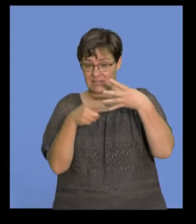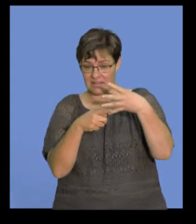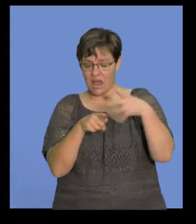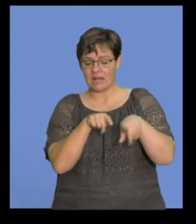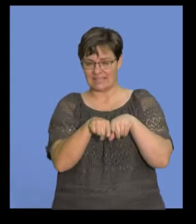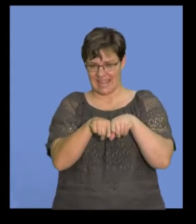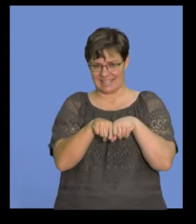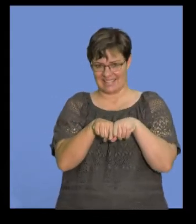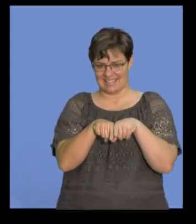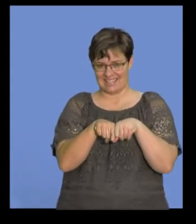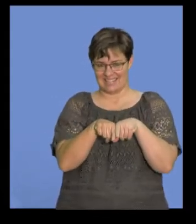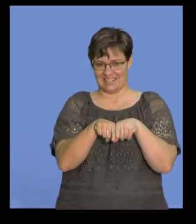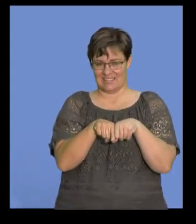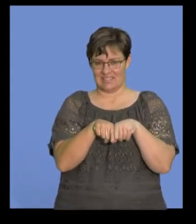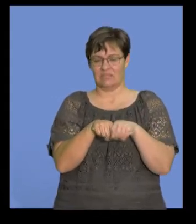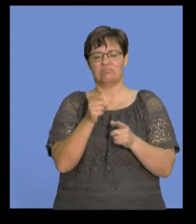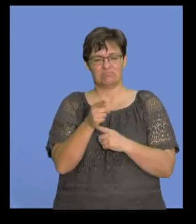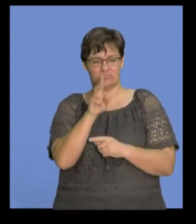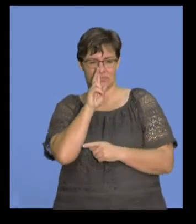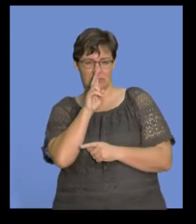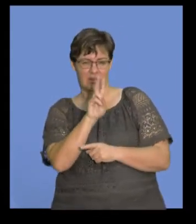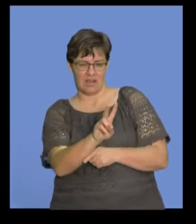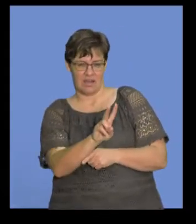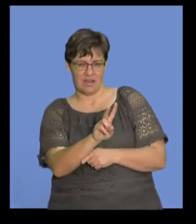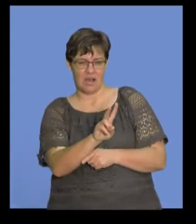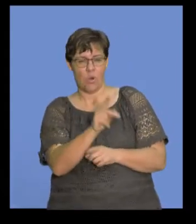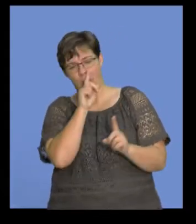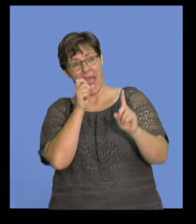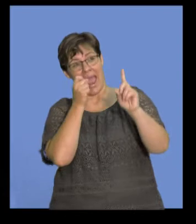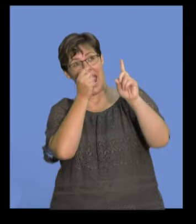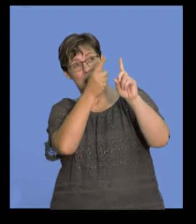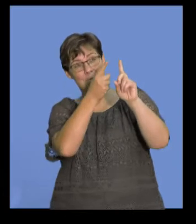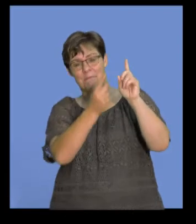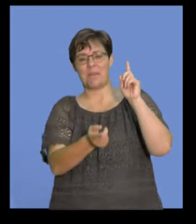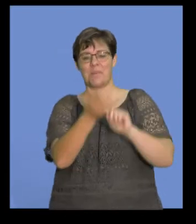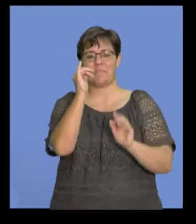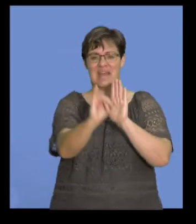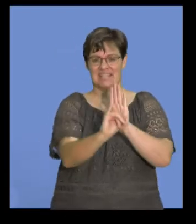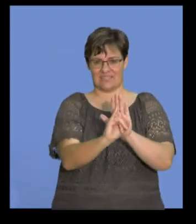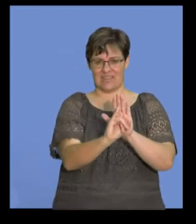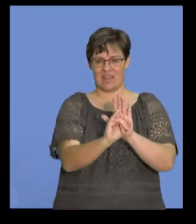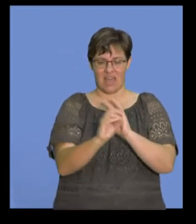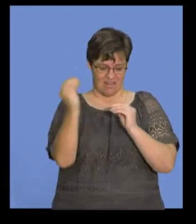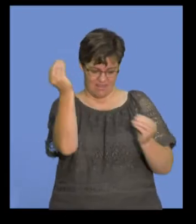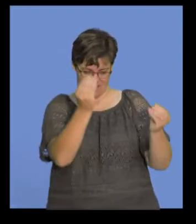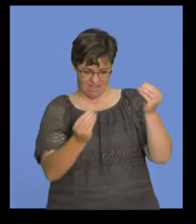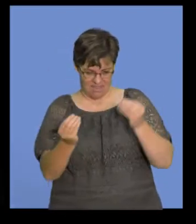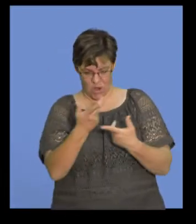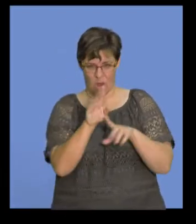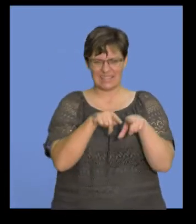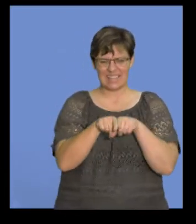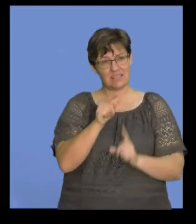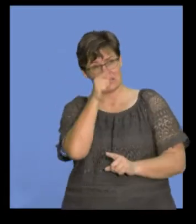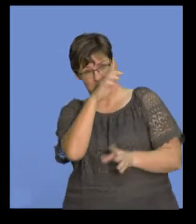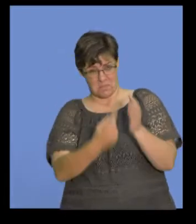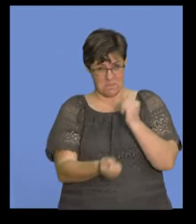experiment, which would be where we identify the aim of the experiment, and that is where we design an experiment to test a